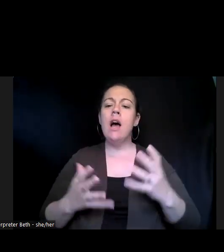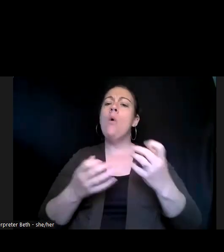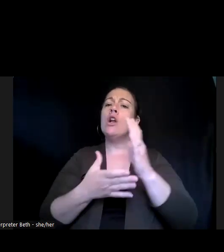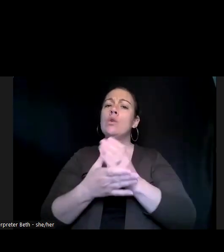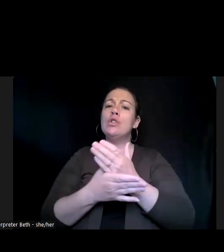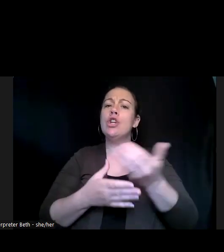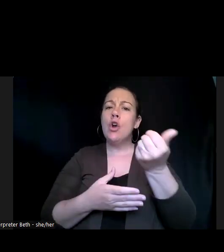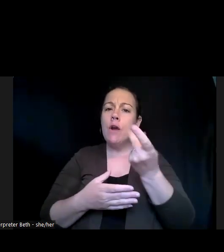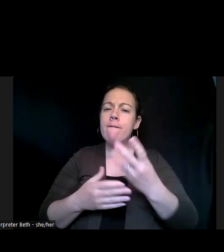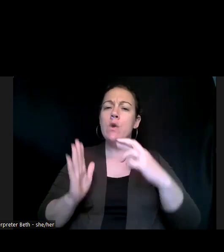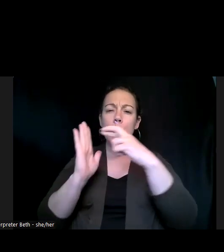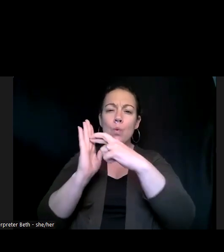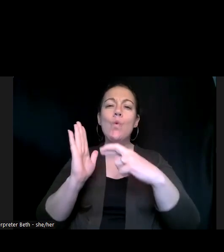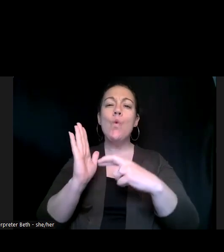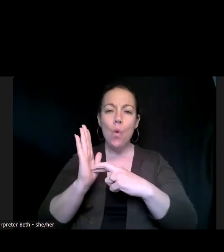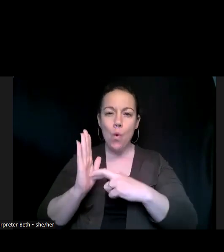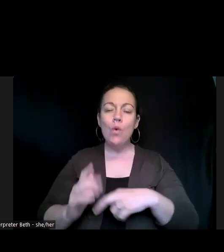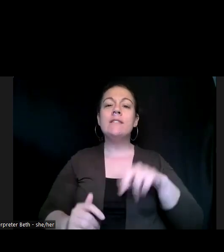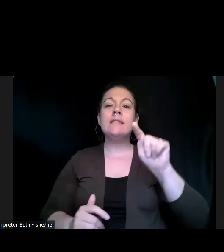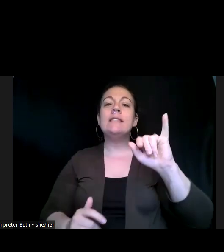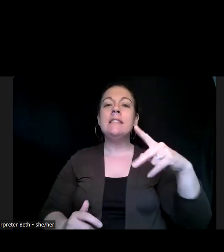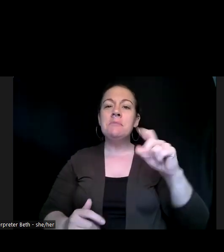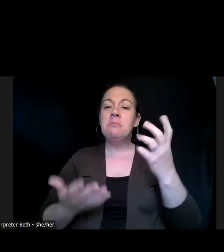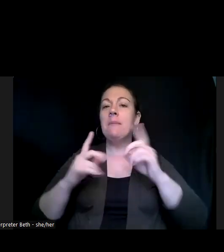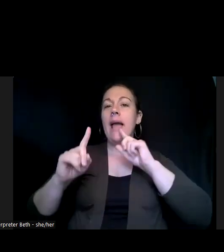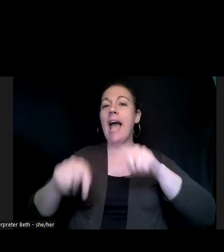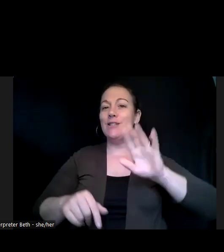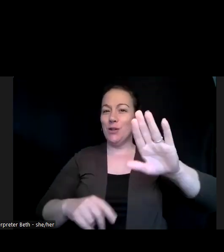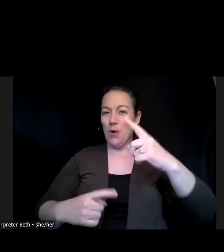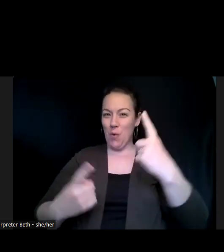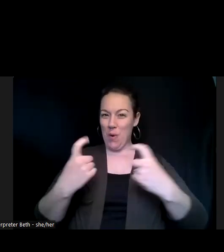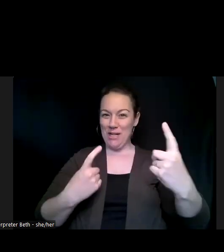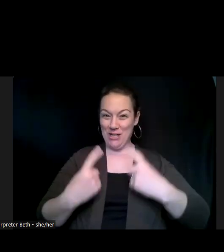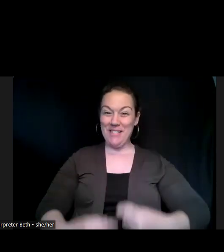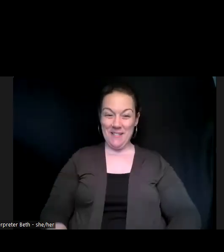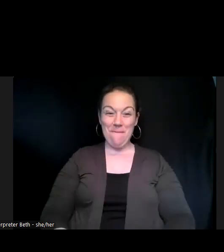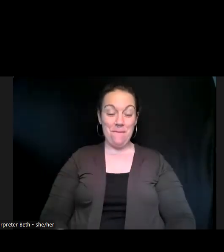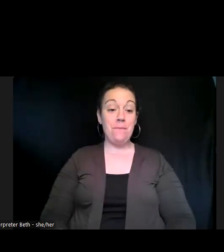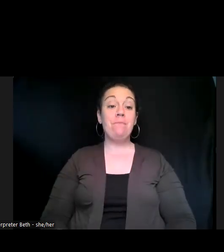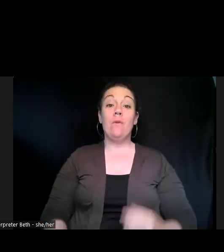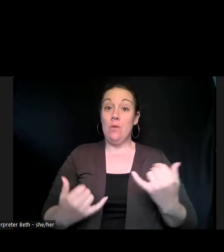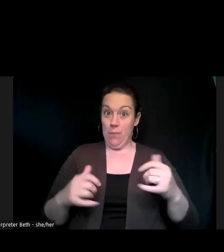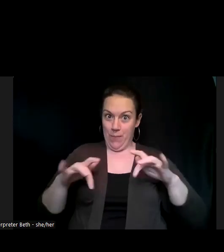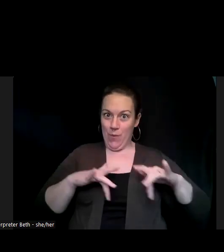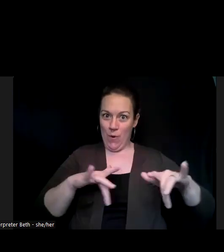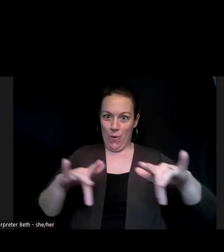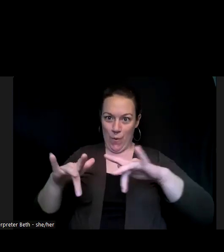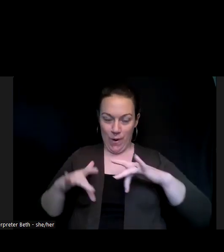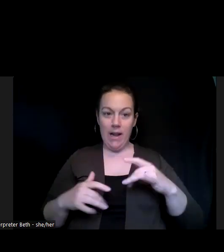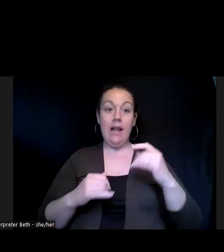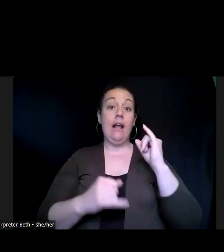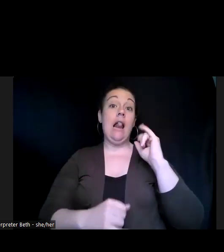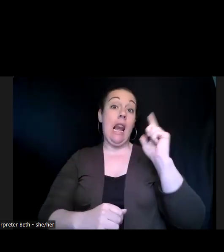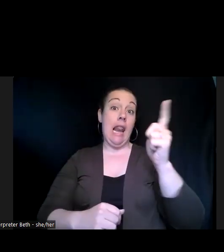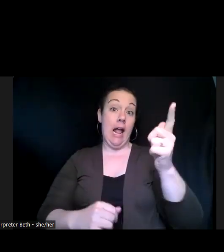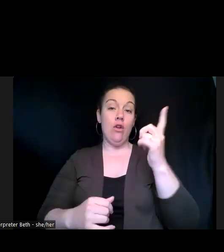of housekeeping tips that might answer some of the questions you have in mind. As you can tell, we are recording, and later today, you will